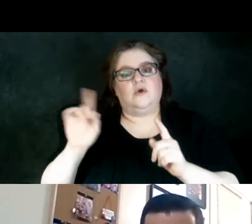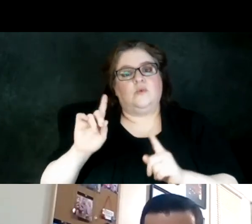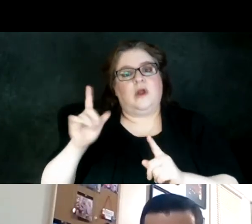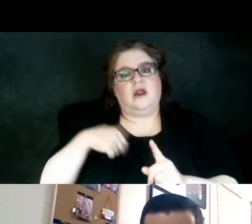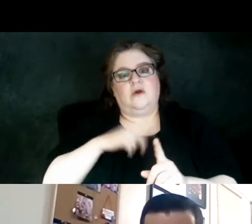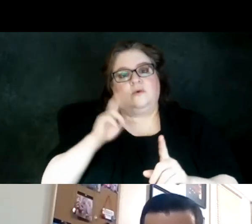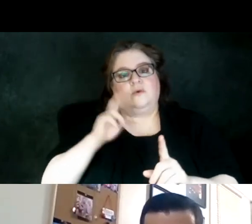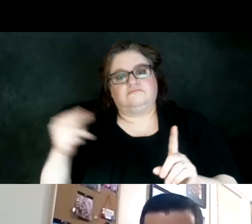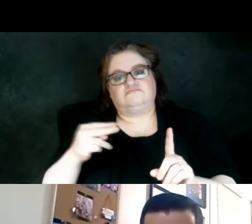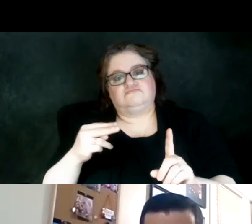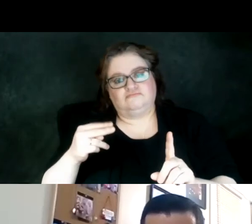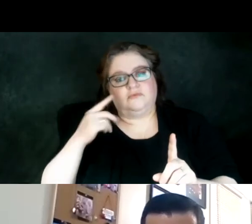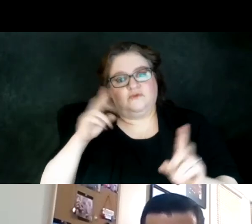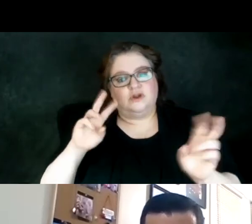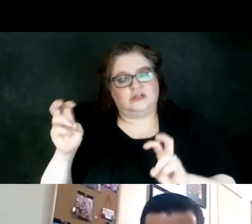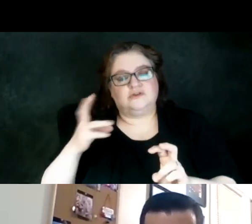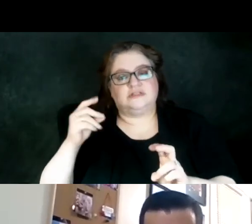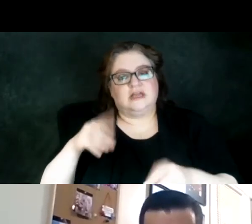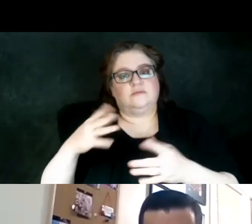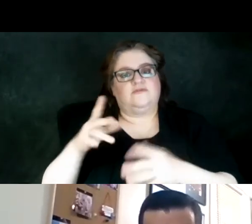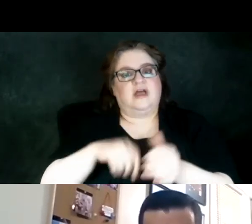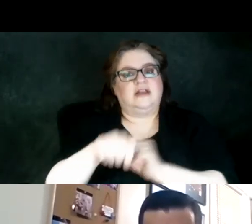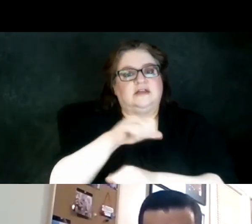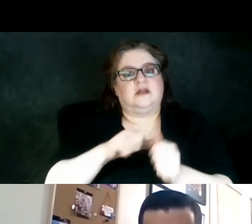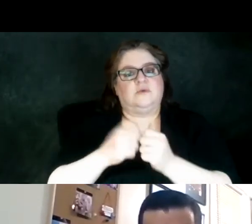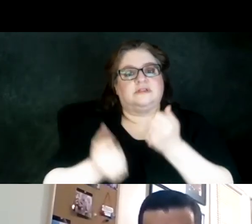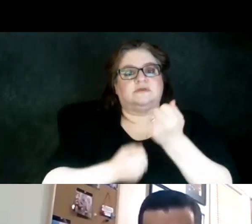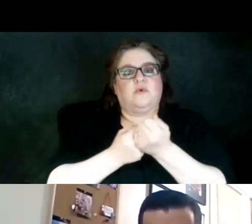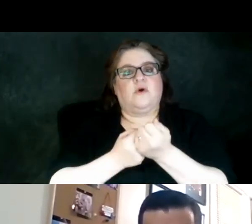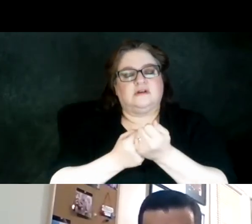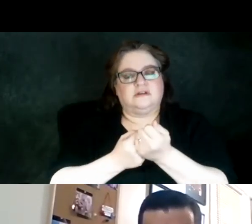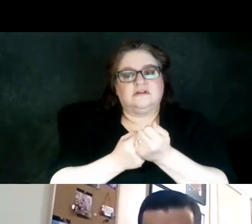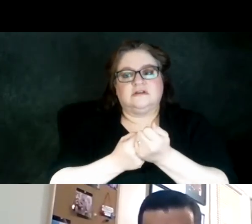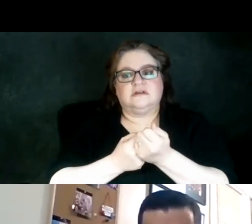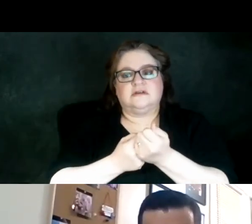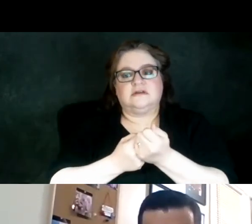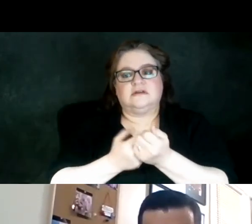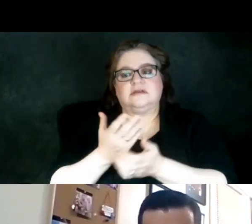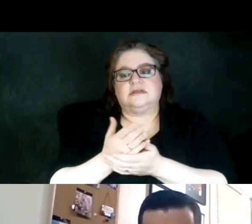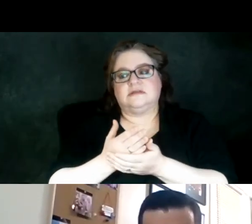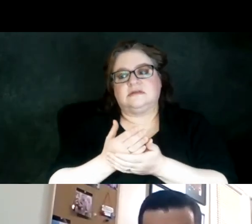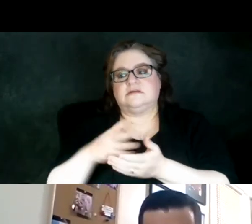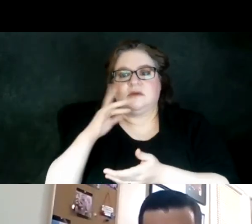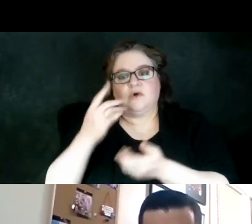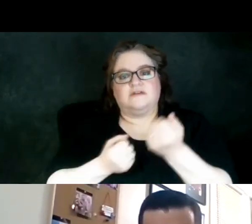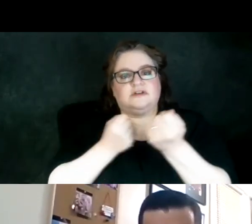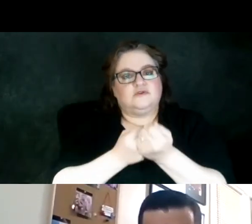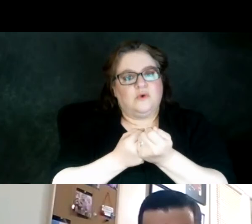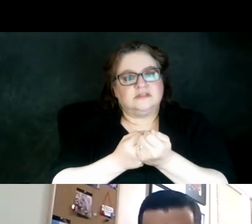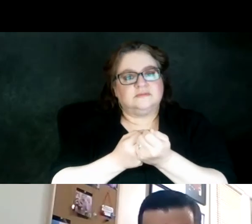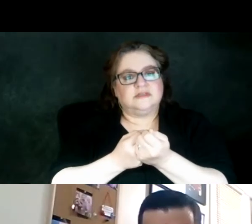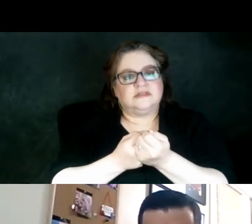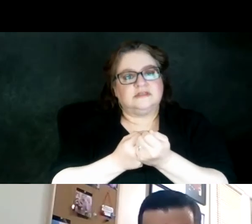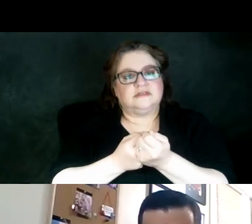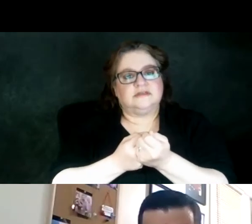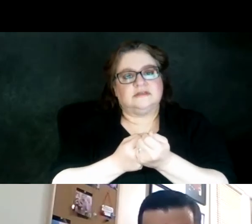issues and to provide each other with support, somewhat of an endorsement that, you know,